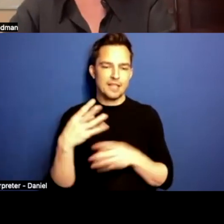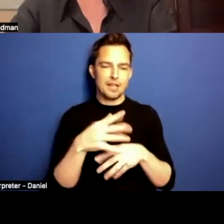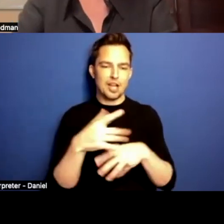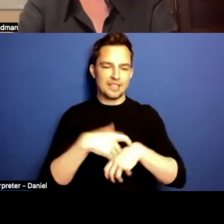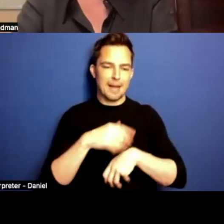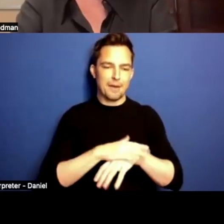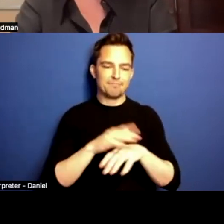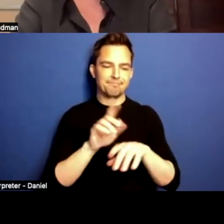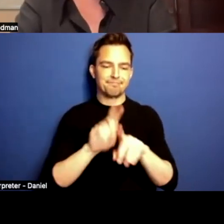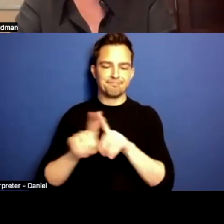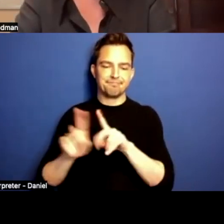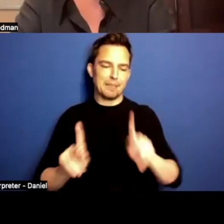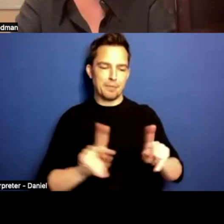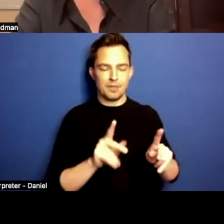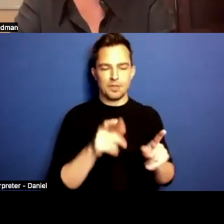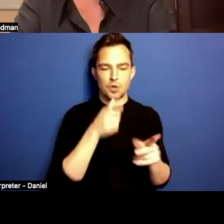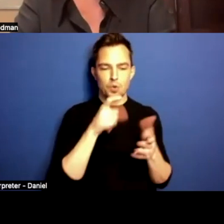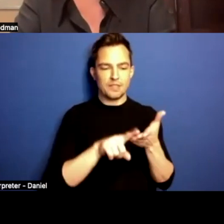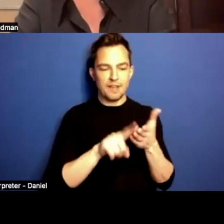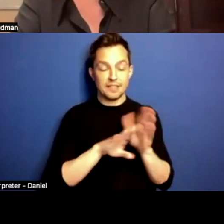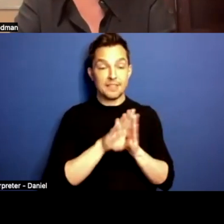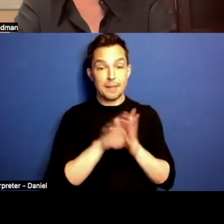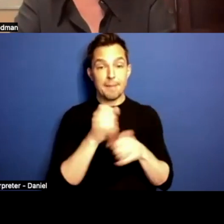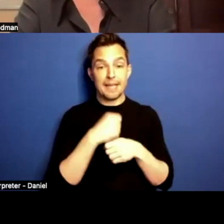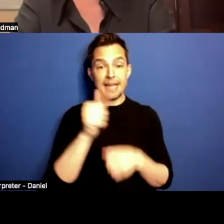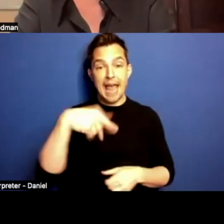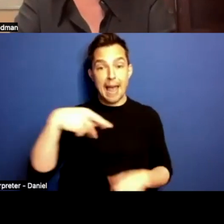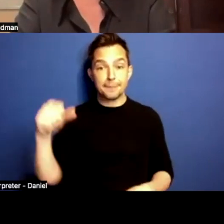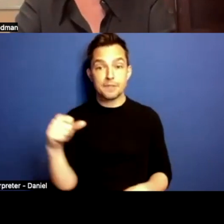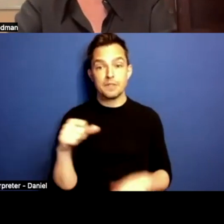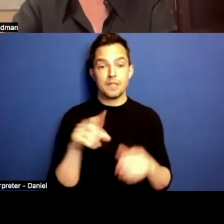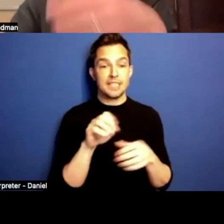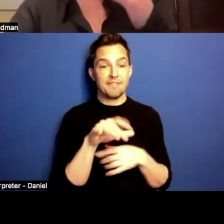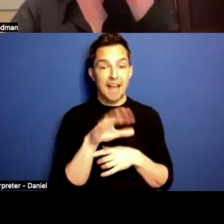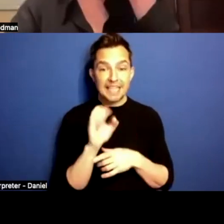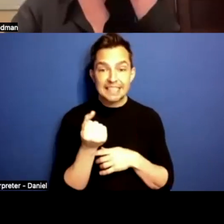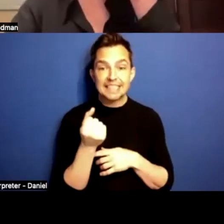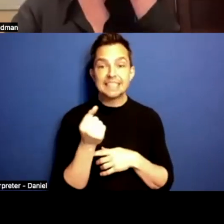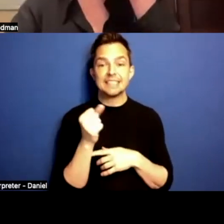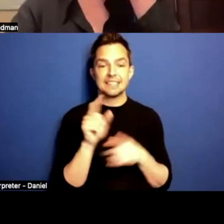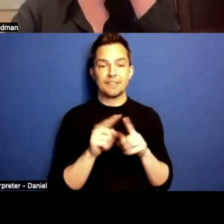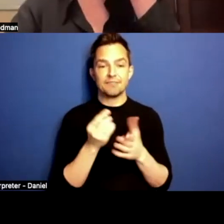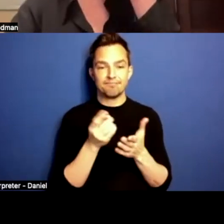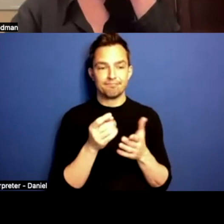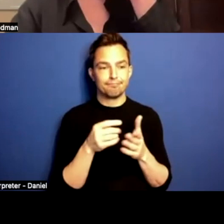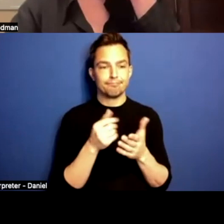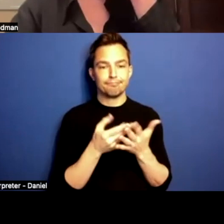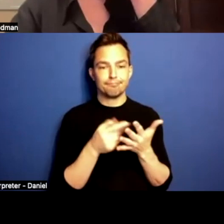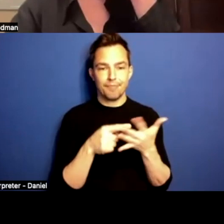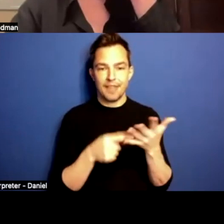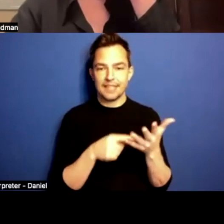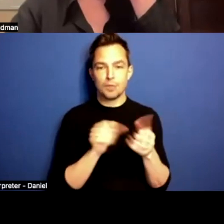people who are developing apps and devices that allow people to